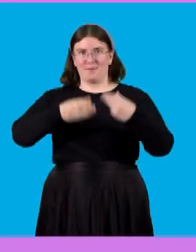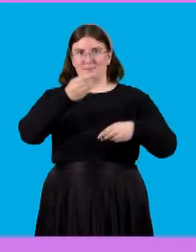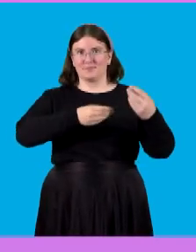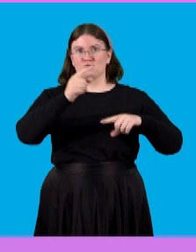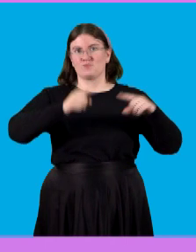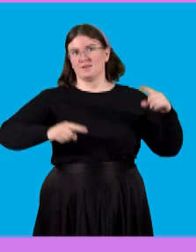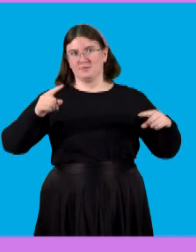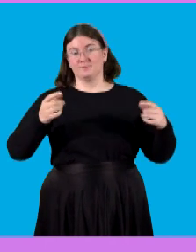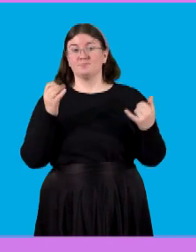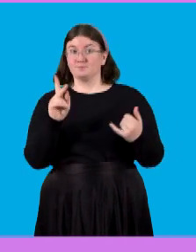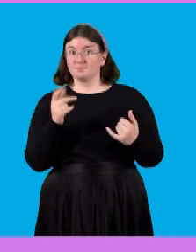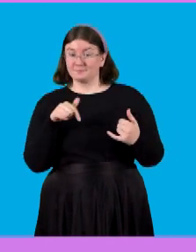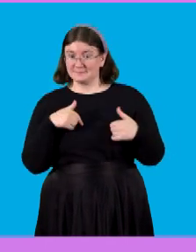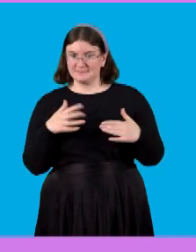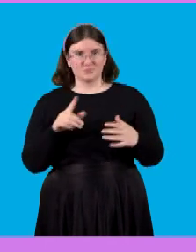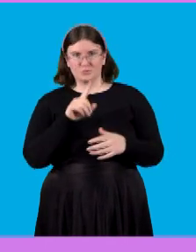total amount of